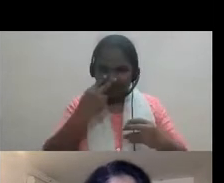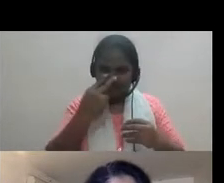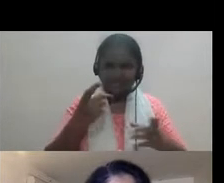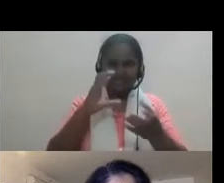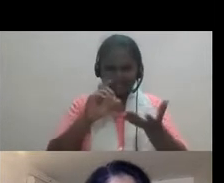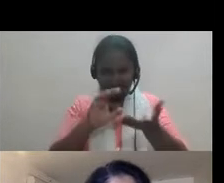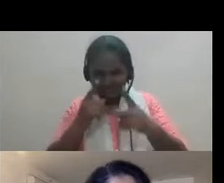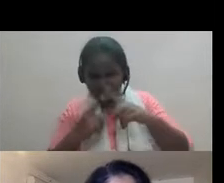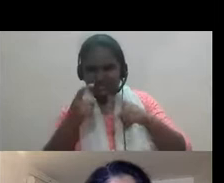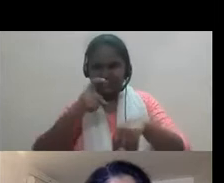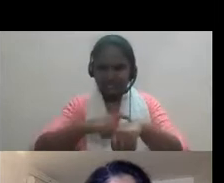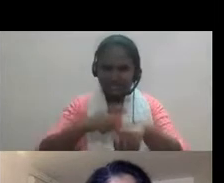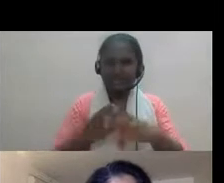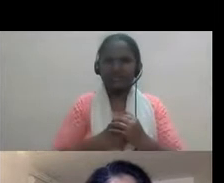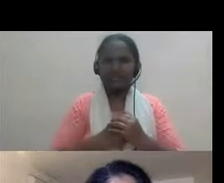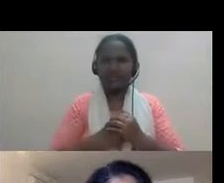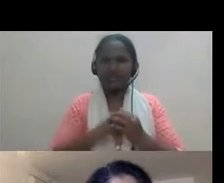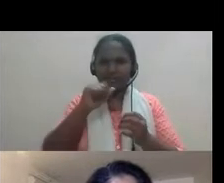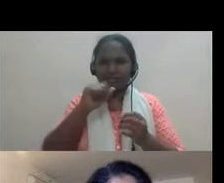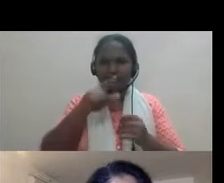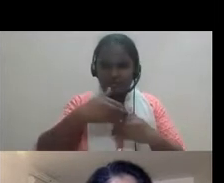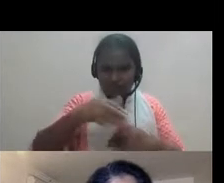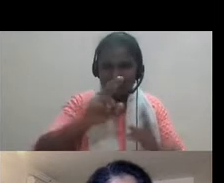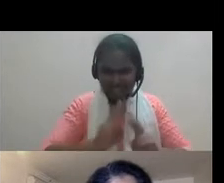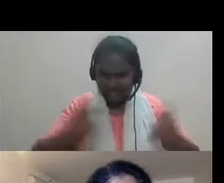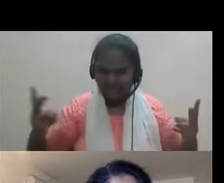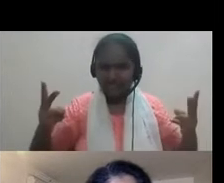that time. And so you went through different